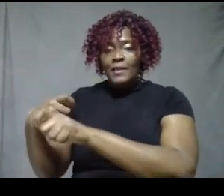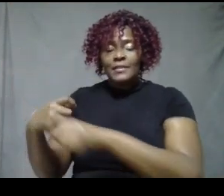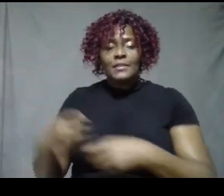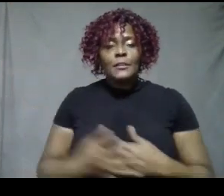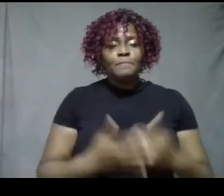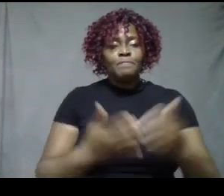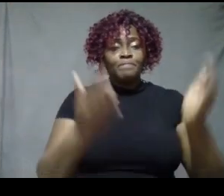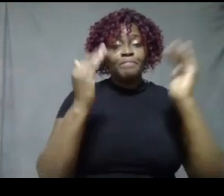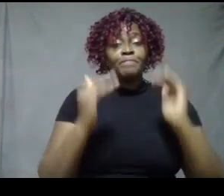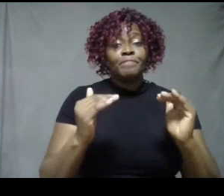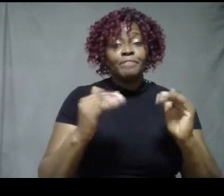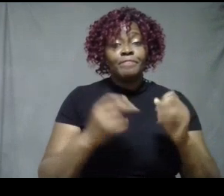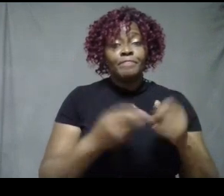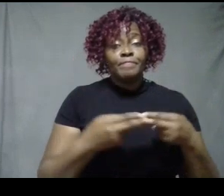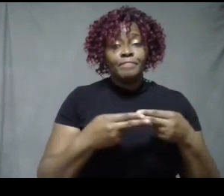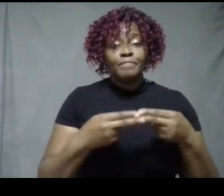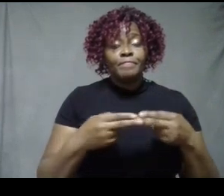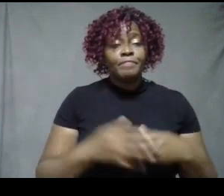slide, please.